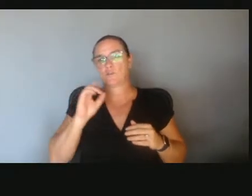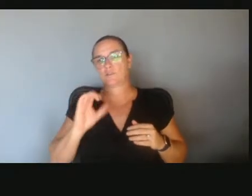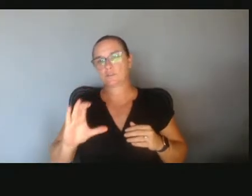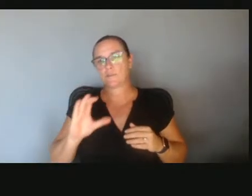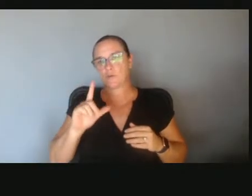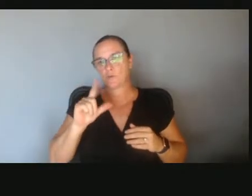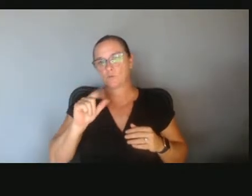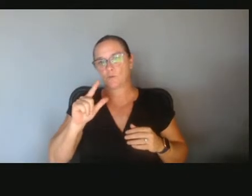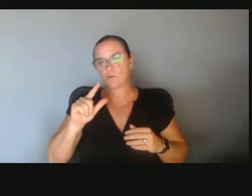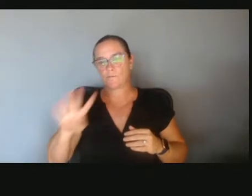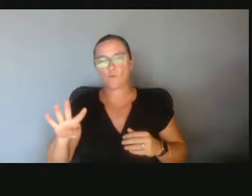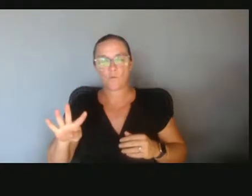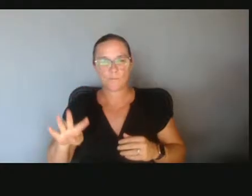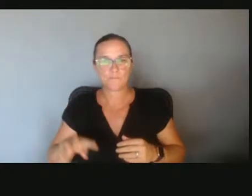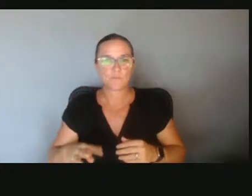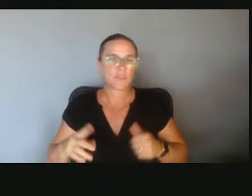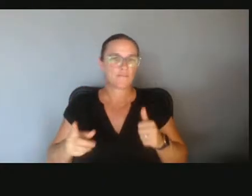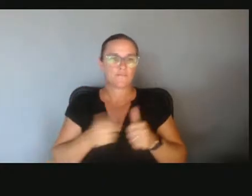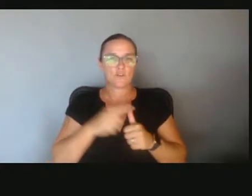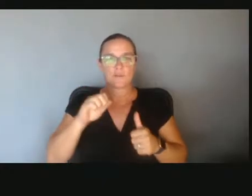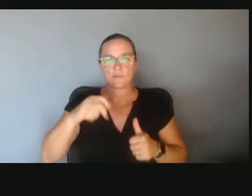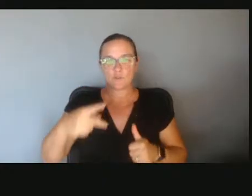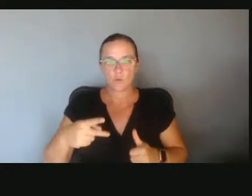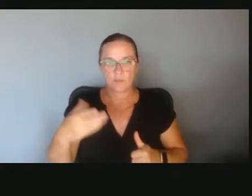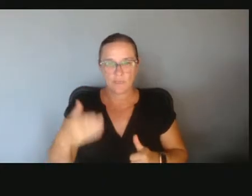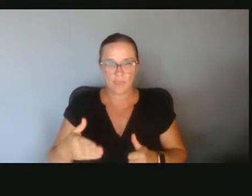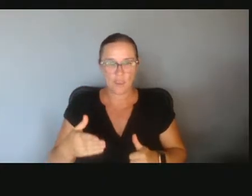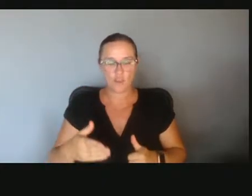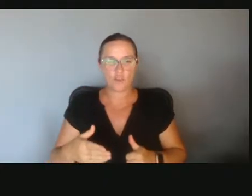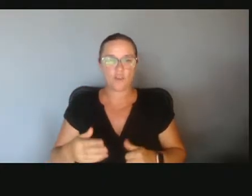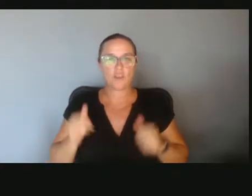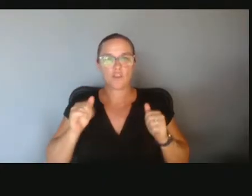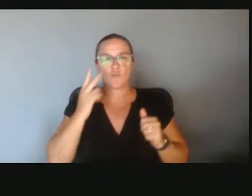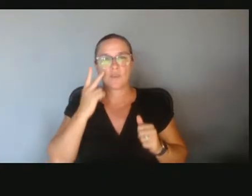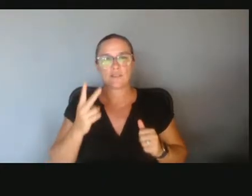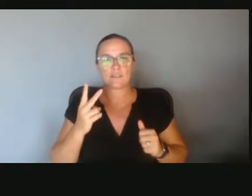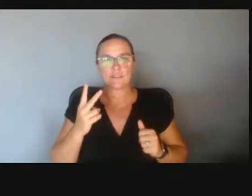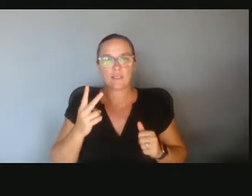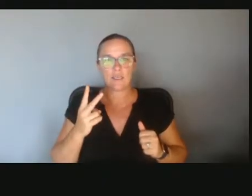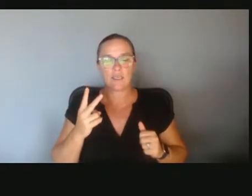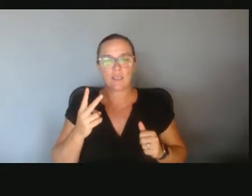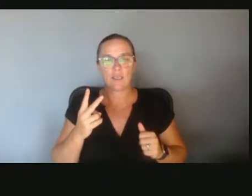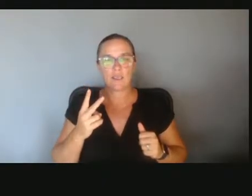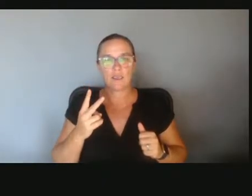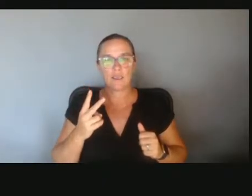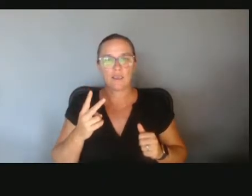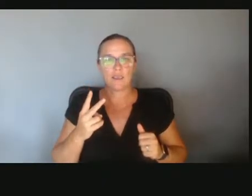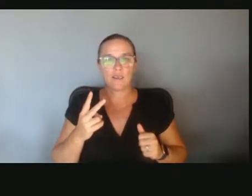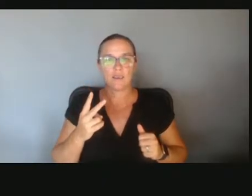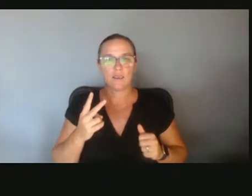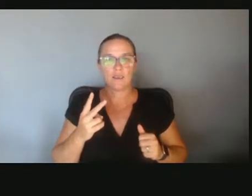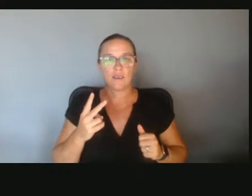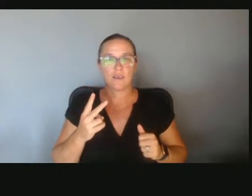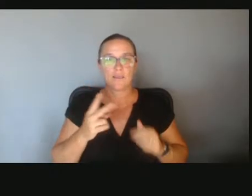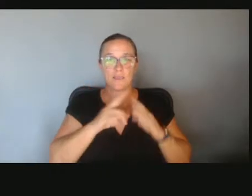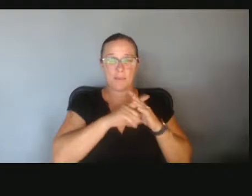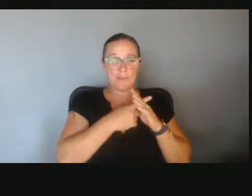2024, those first episodes there, and you see that while the top of our